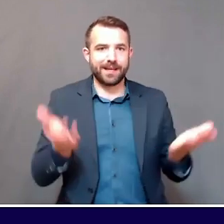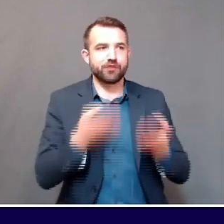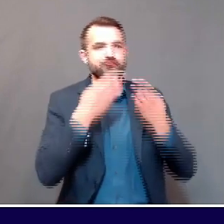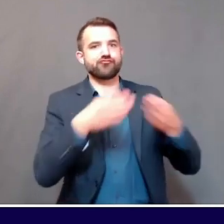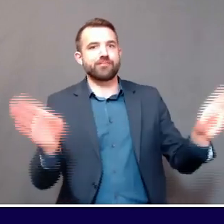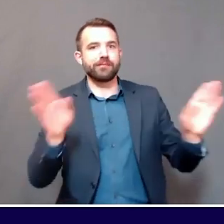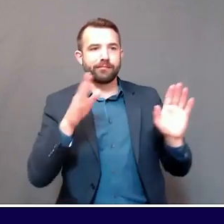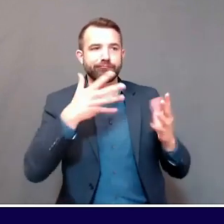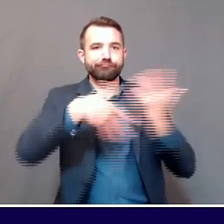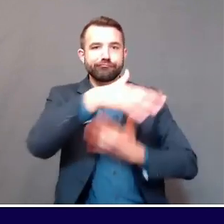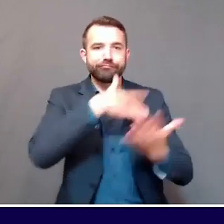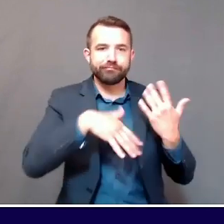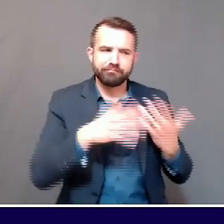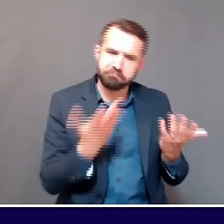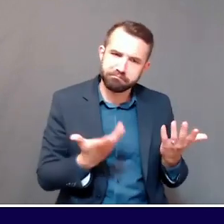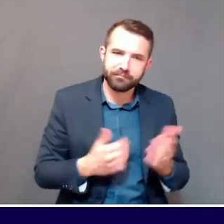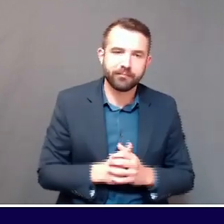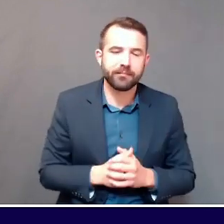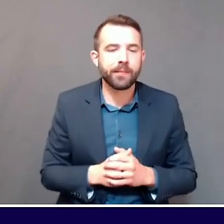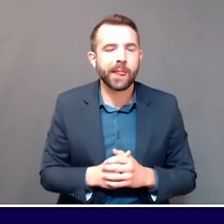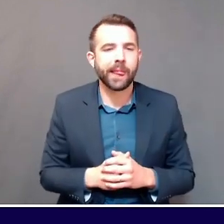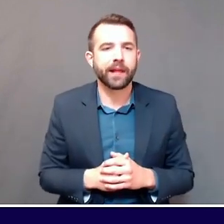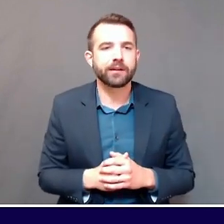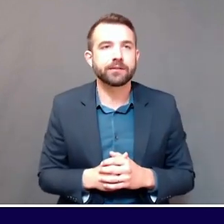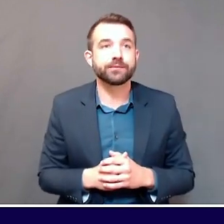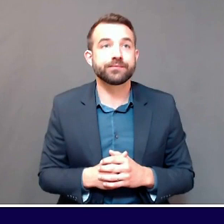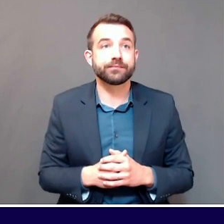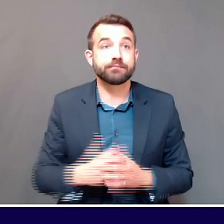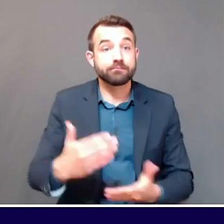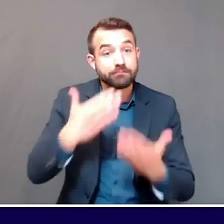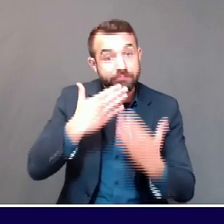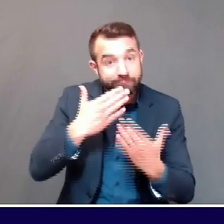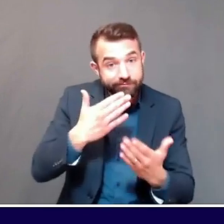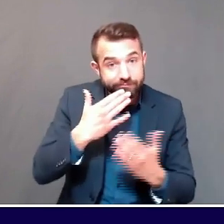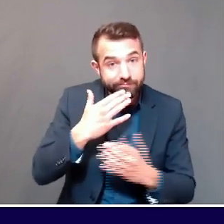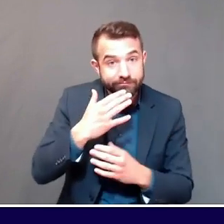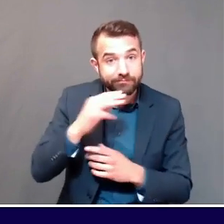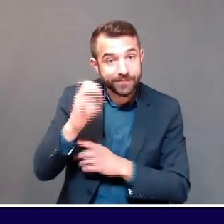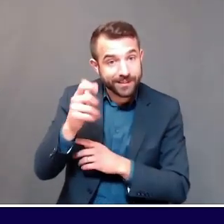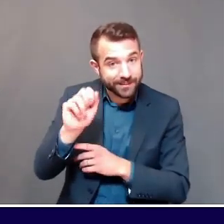Thanks for that question, Megan. I wanted to just point out it's